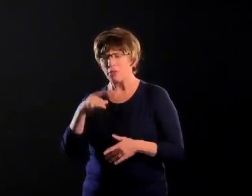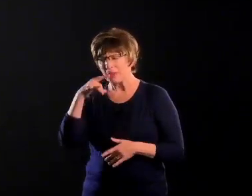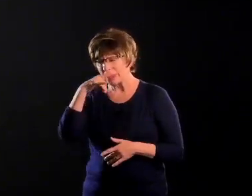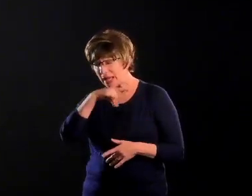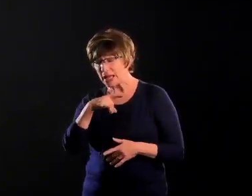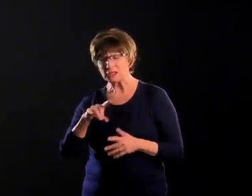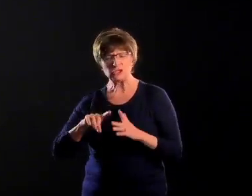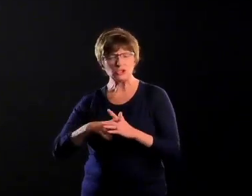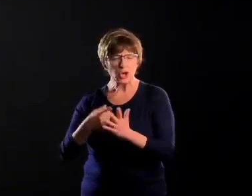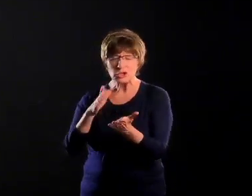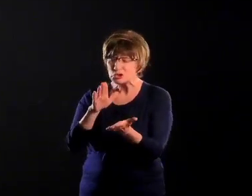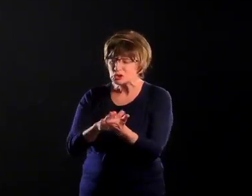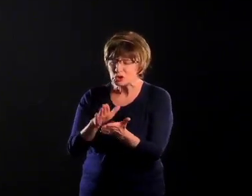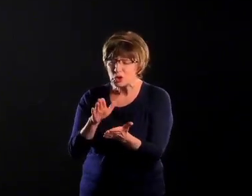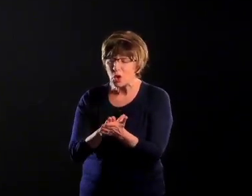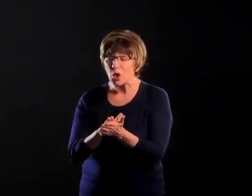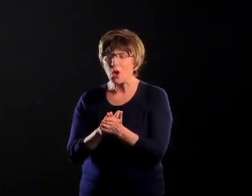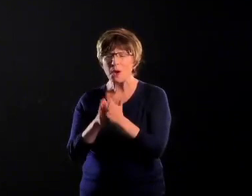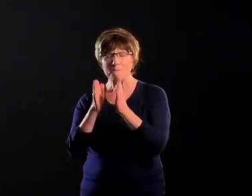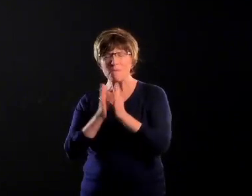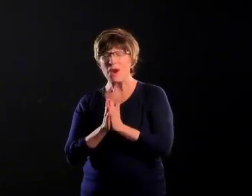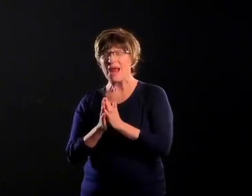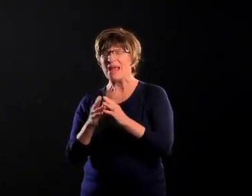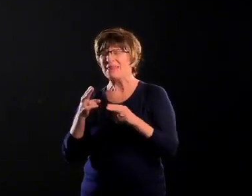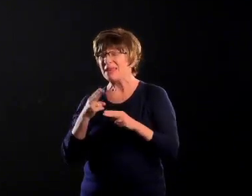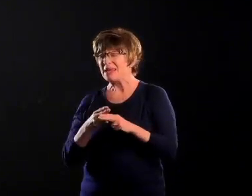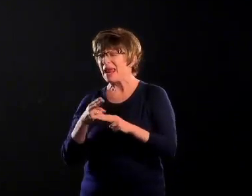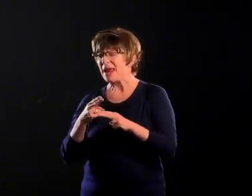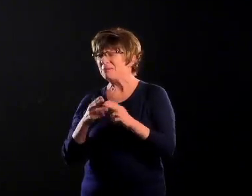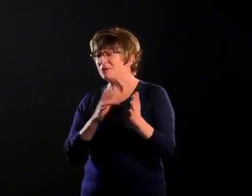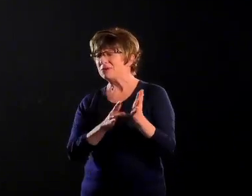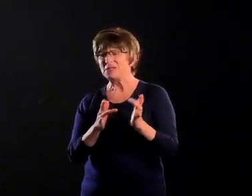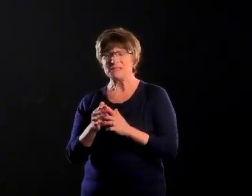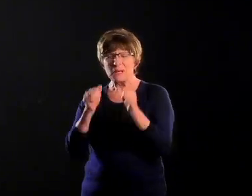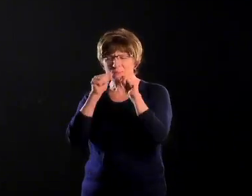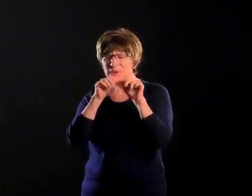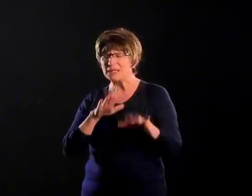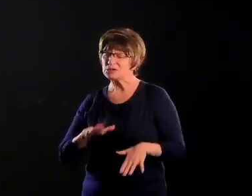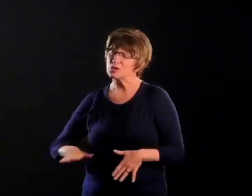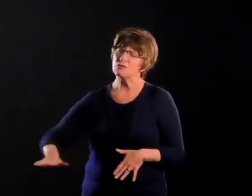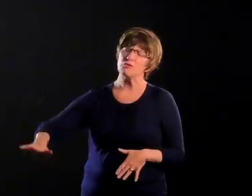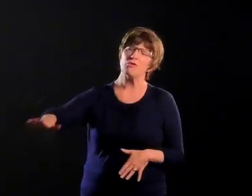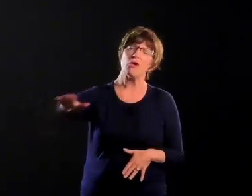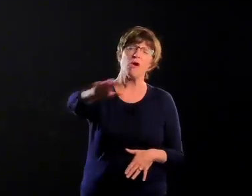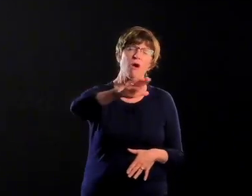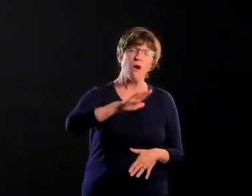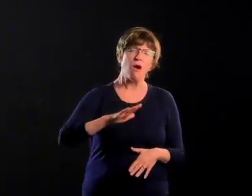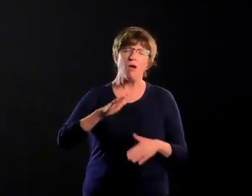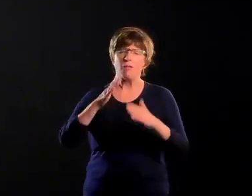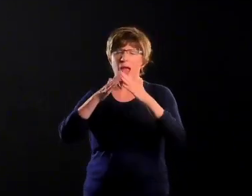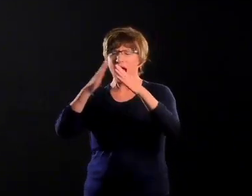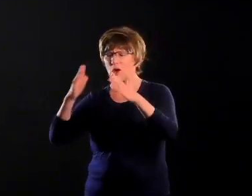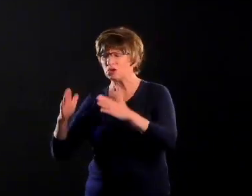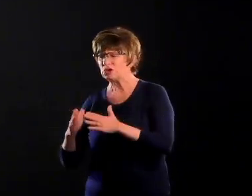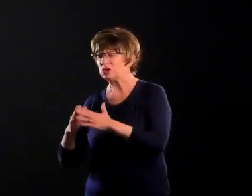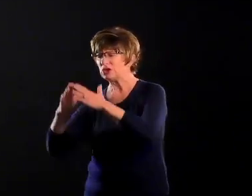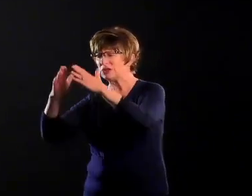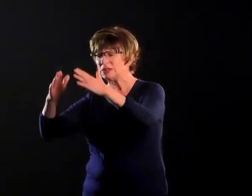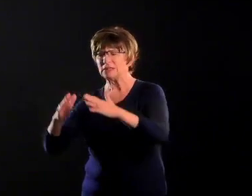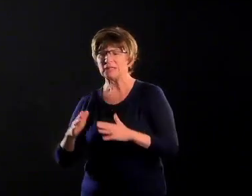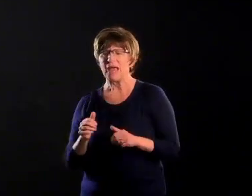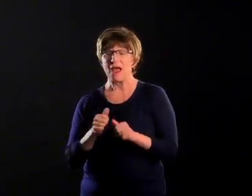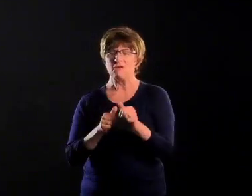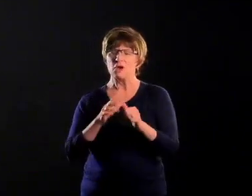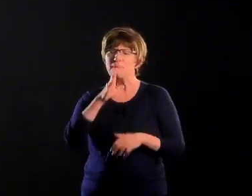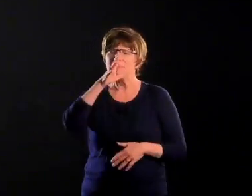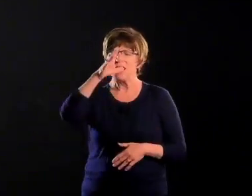school, we pray in the name of Jesus that your blessing would be over every household, over every parent. For those, Lord,